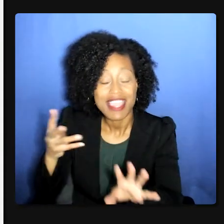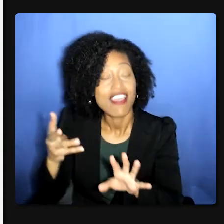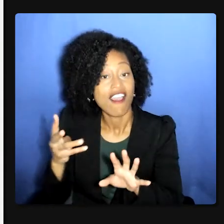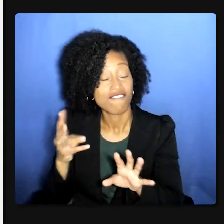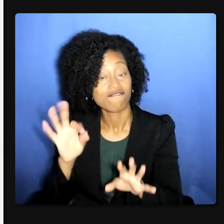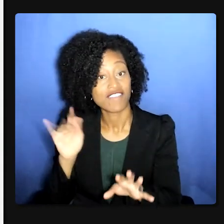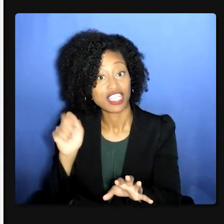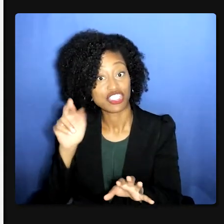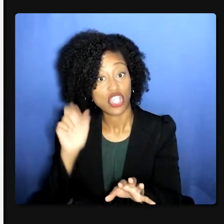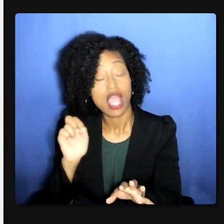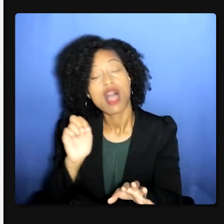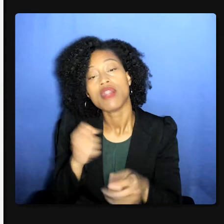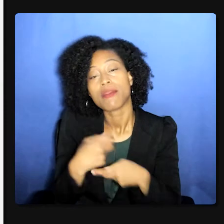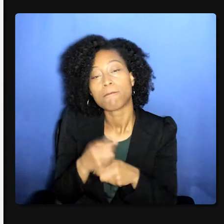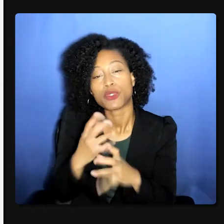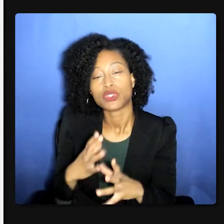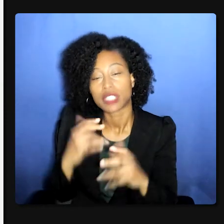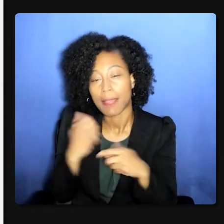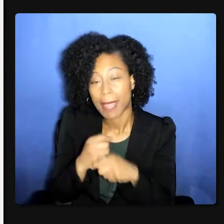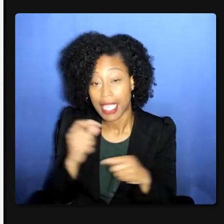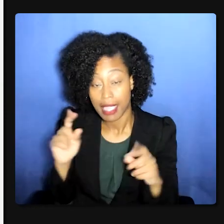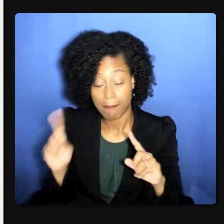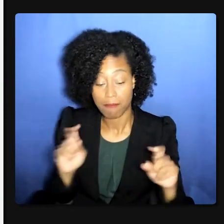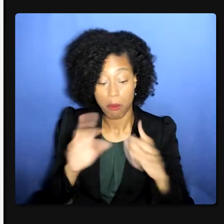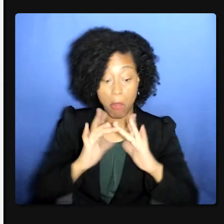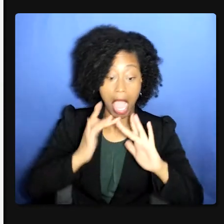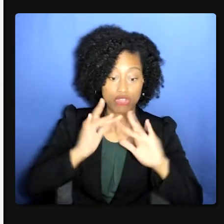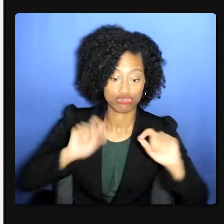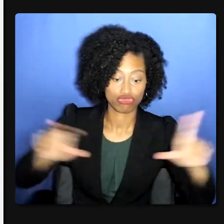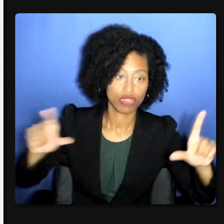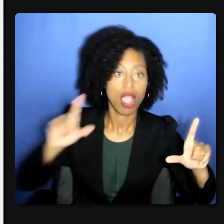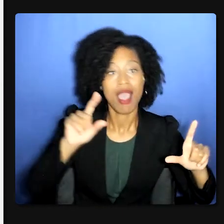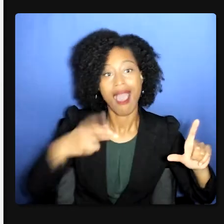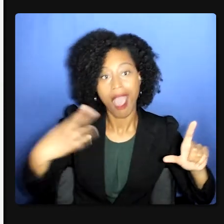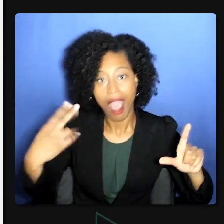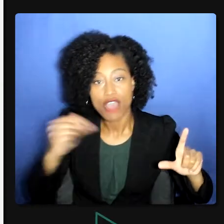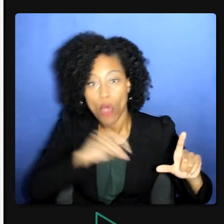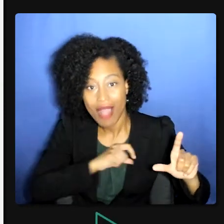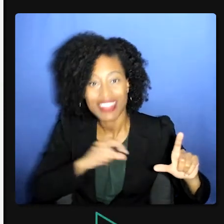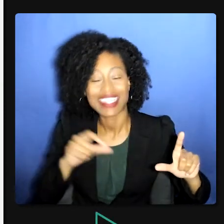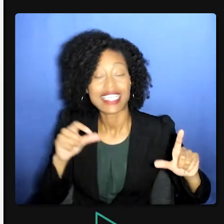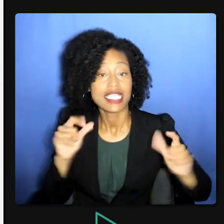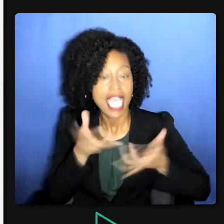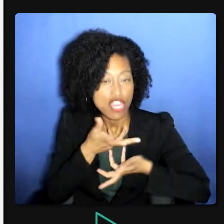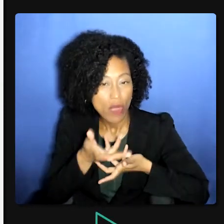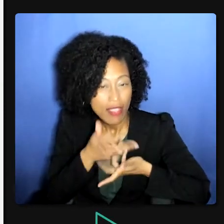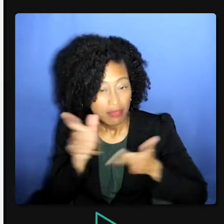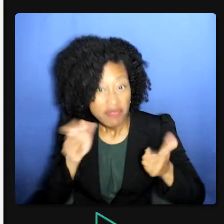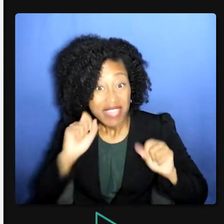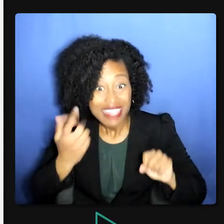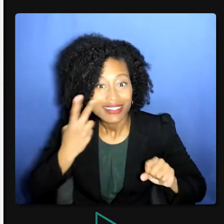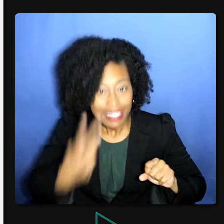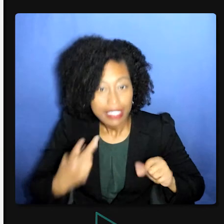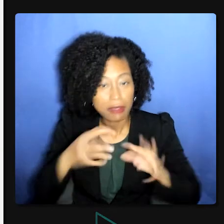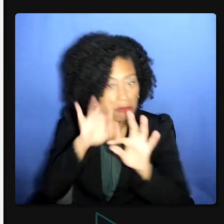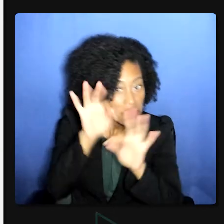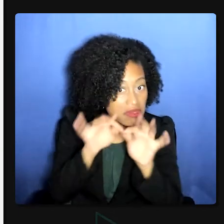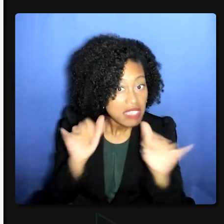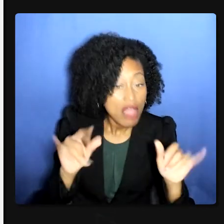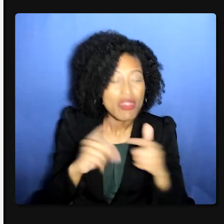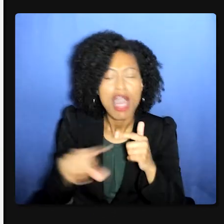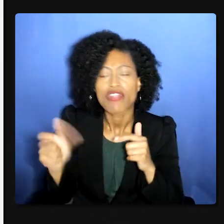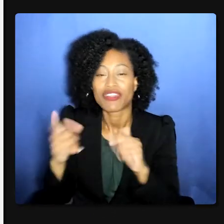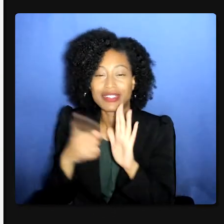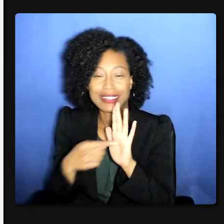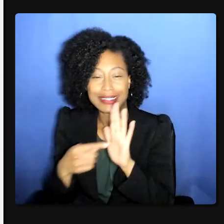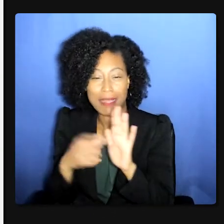also review a build in browser at high quality and at interactive speeds. We'll see that in a different demo app about